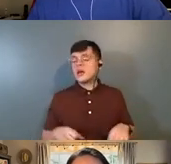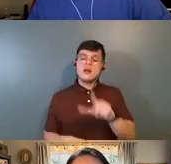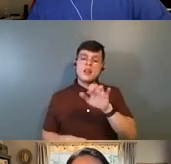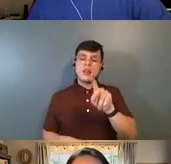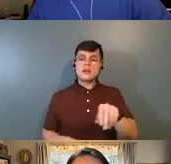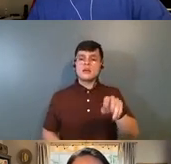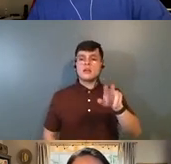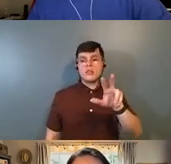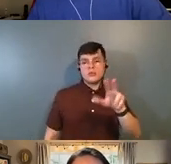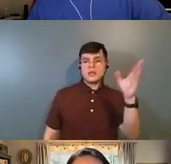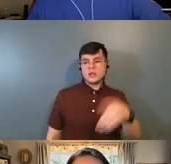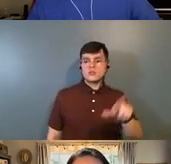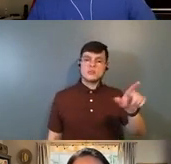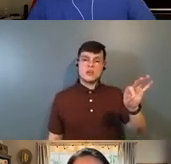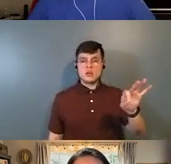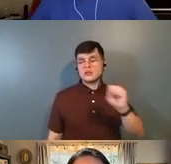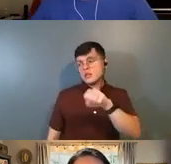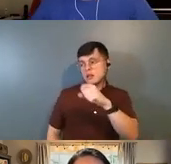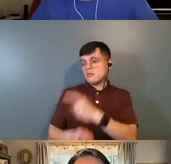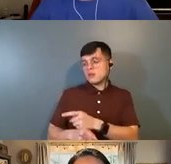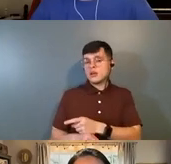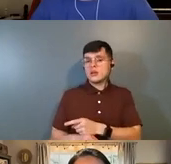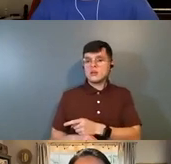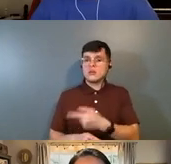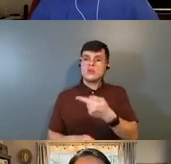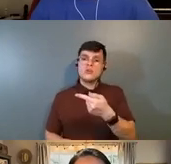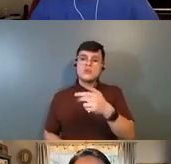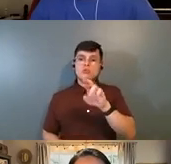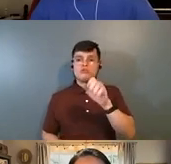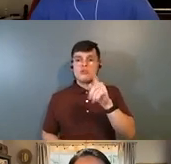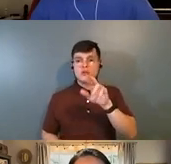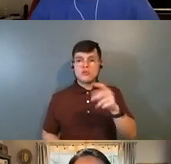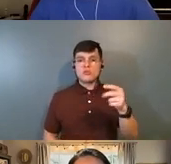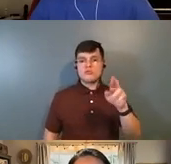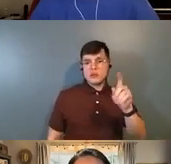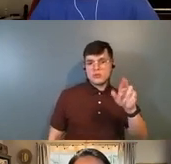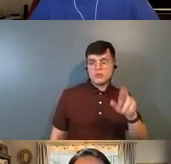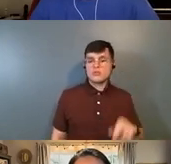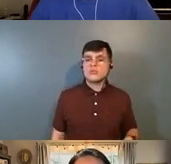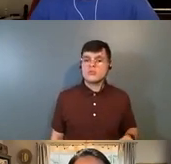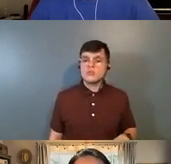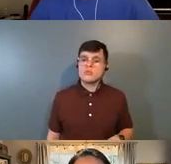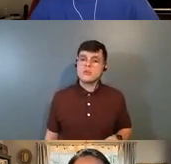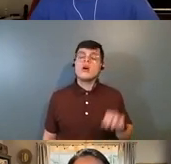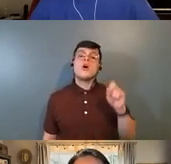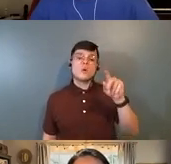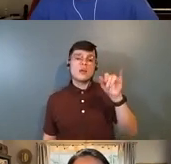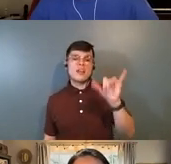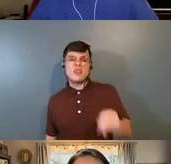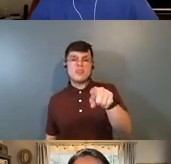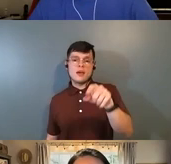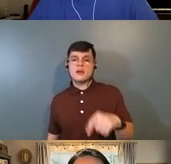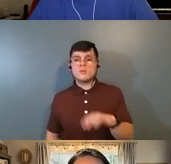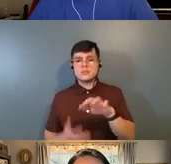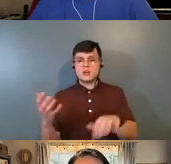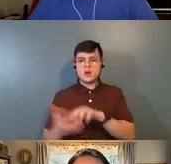of 29. That kind of greater, greater. Oh, greater, greater. Combo box state left parent, oldest right parent. Okay, here was the combo box. Link